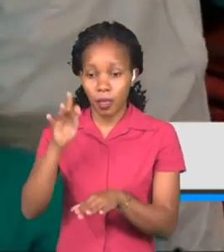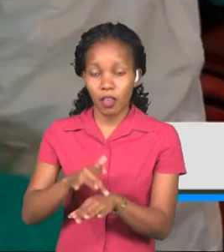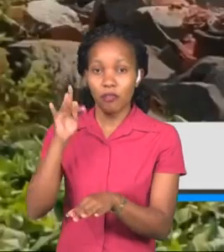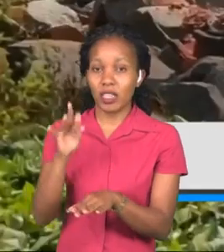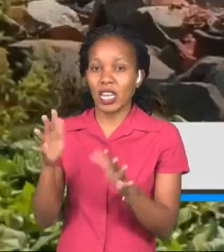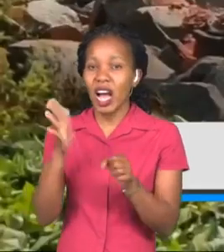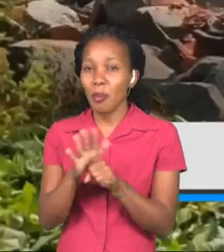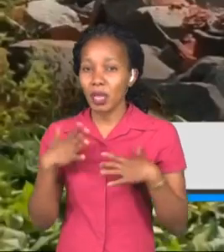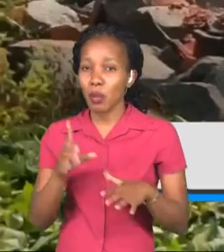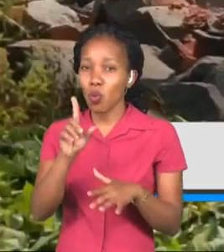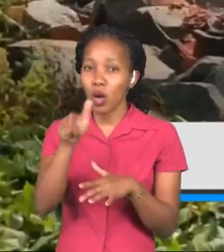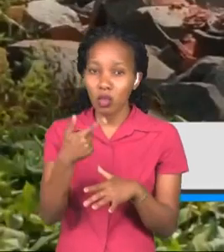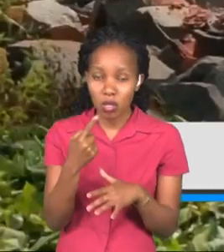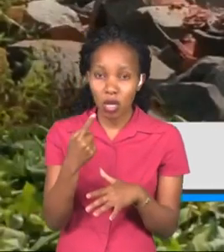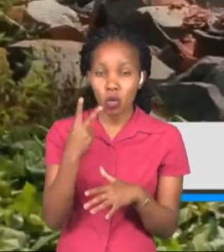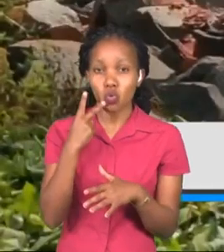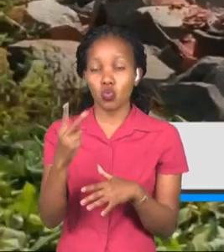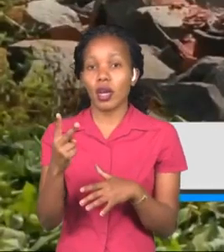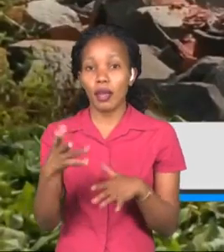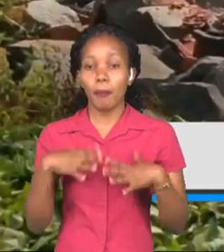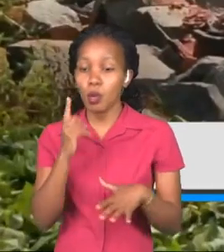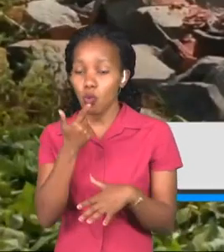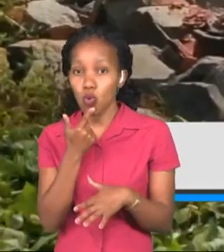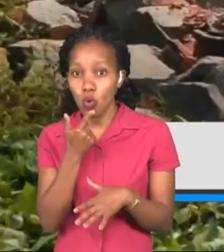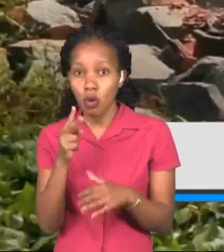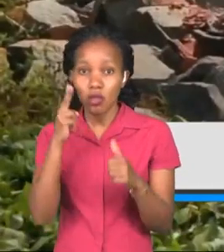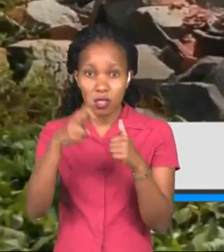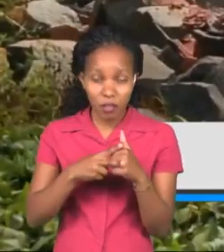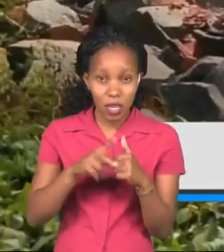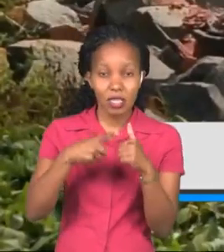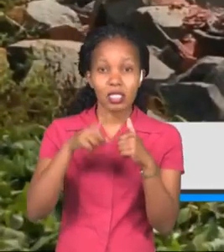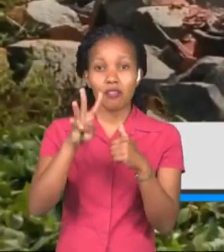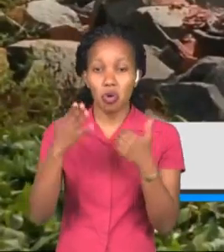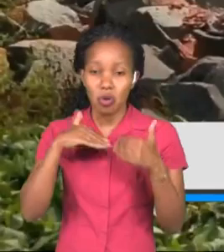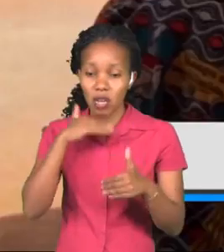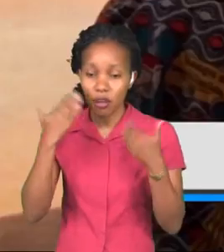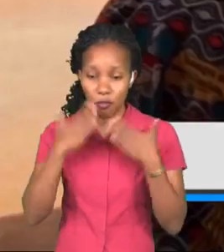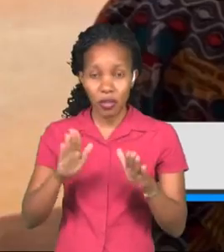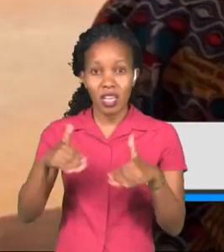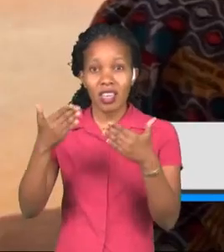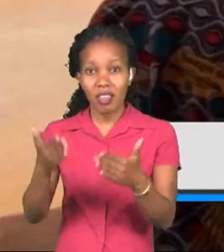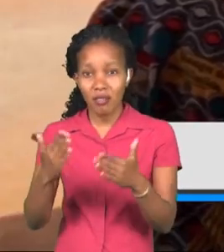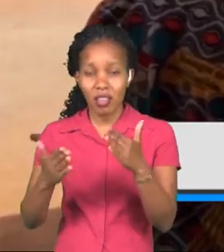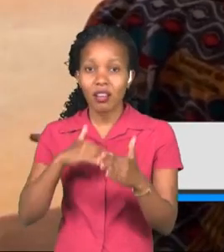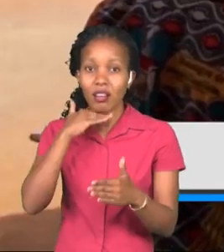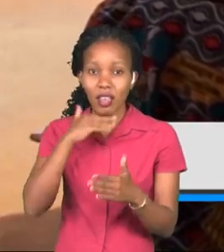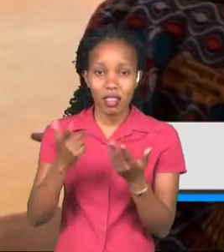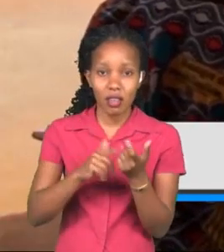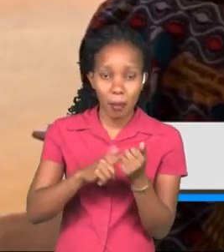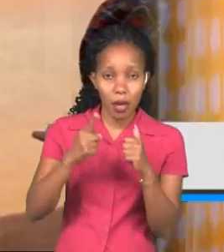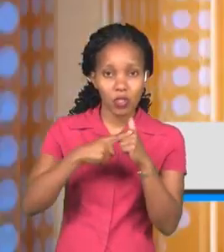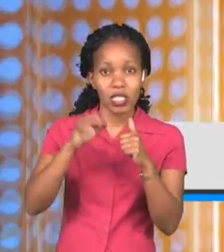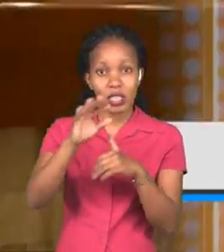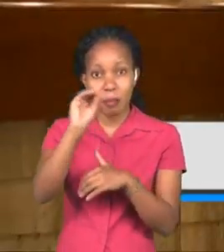least 1,206 people, of whom 764 have died, giving a death rate of 63%.